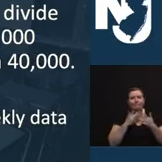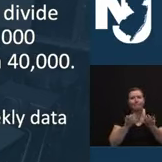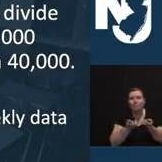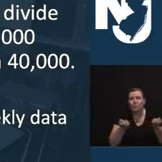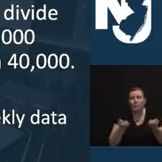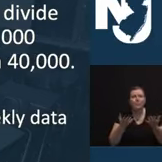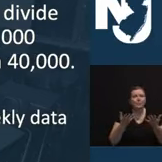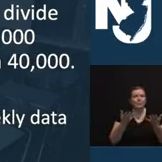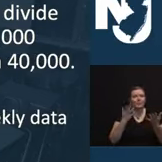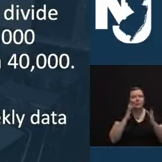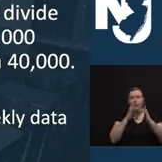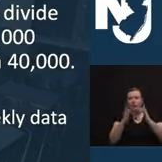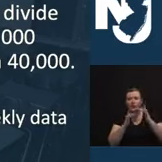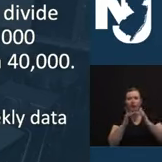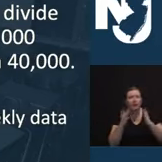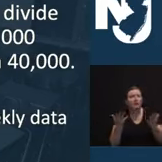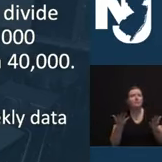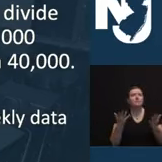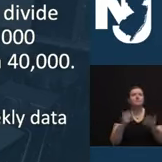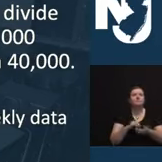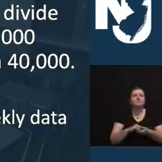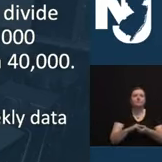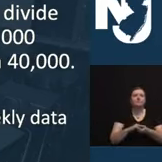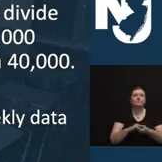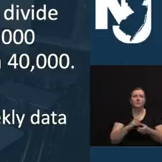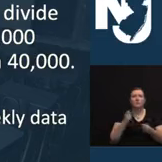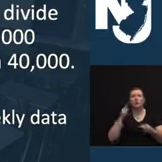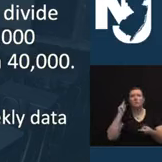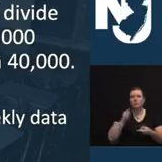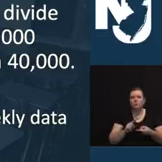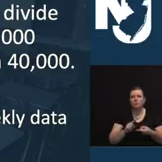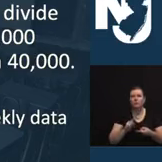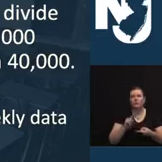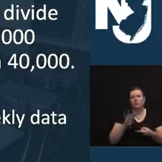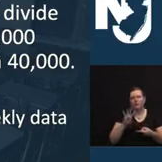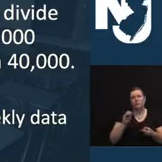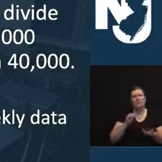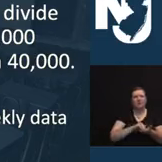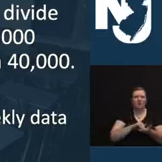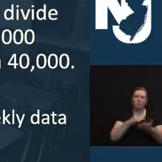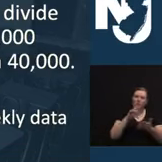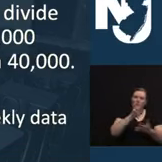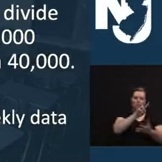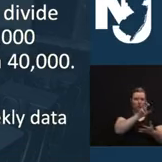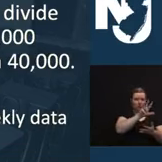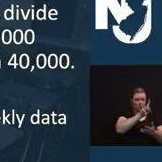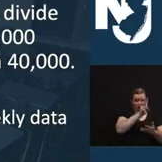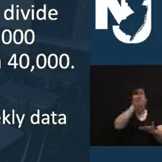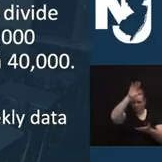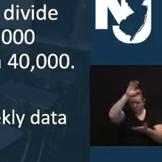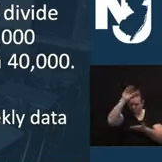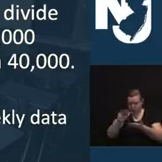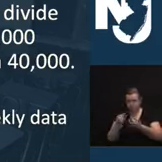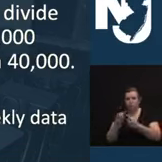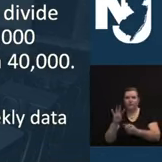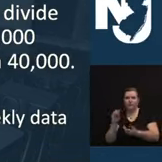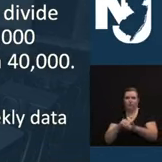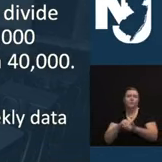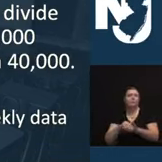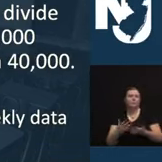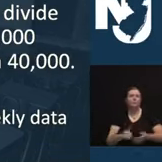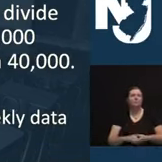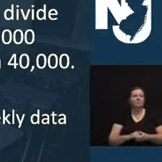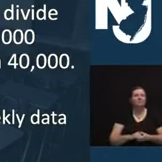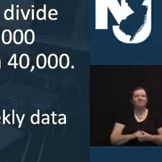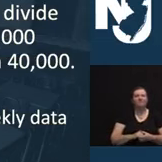been reduced to approximately 40,000 students, again from 231,000 down to 40,000, and that's less than